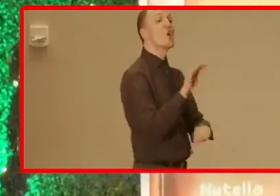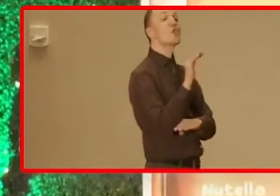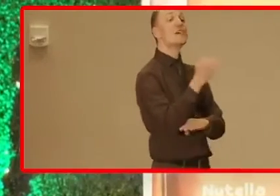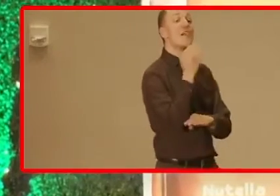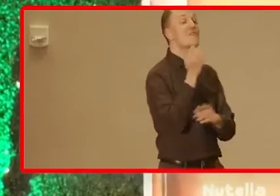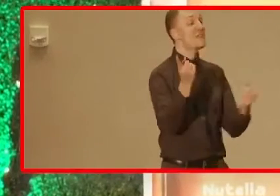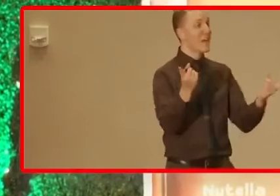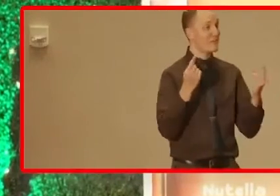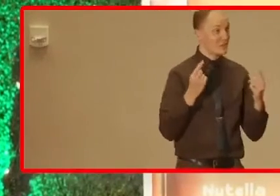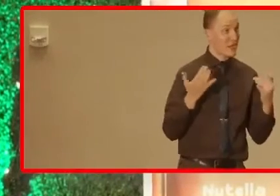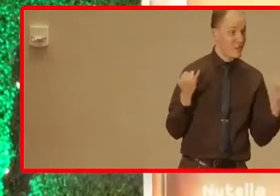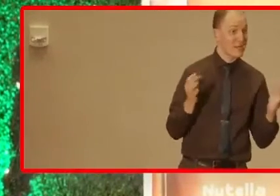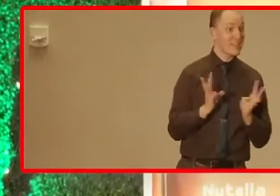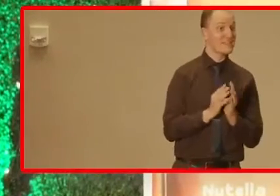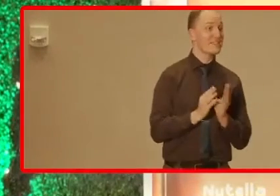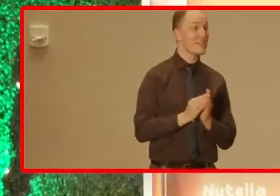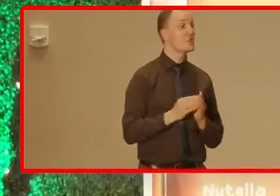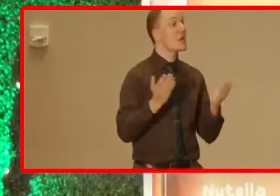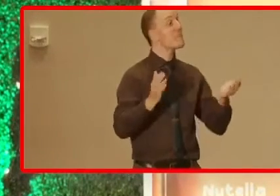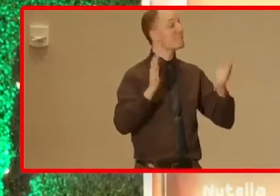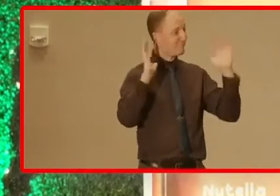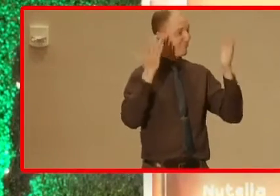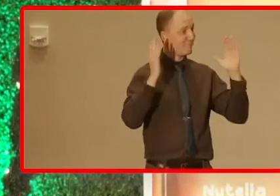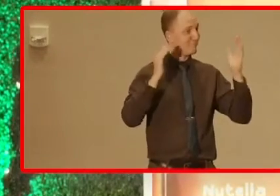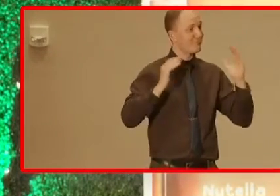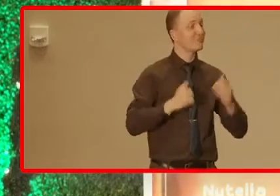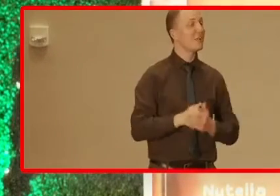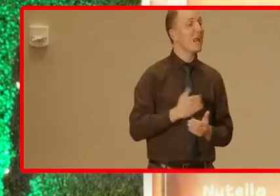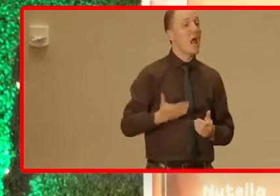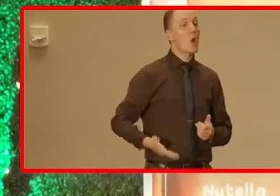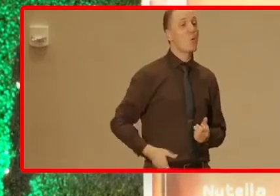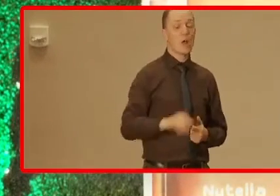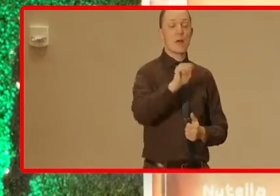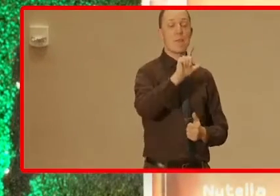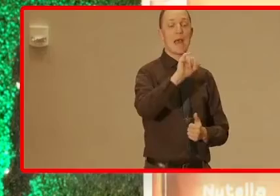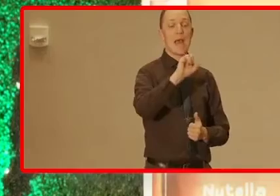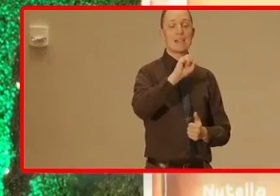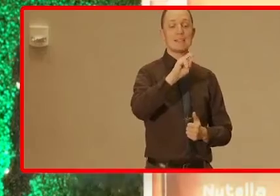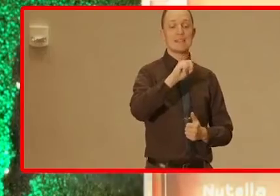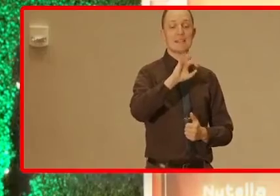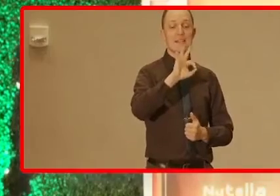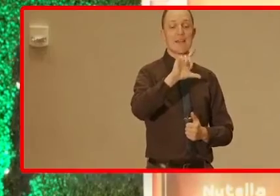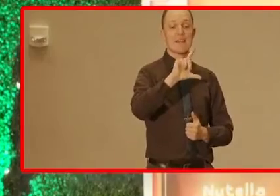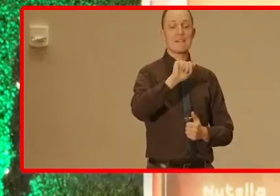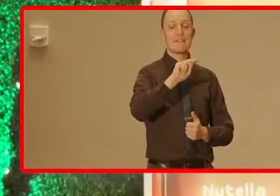please give a warm welcome to the VR Director, Allison Flanagan.